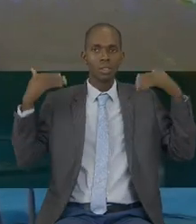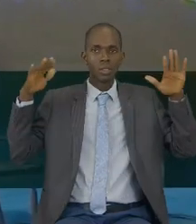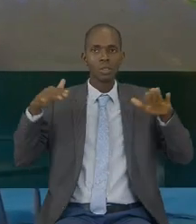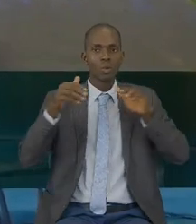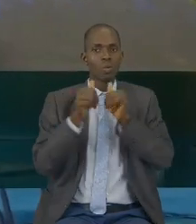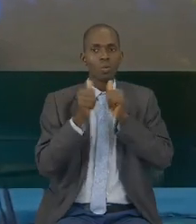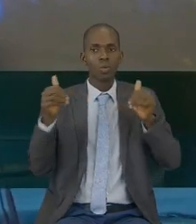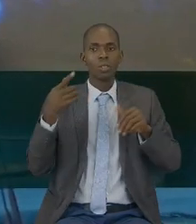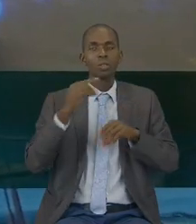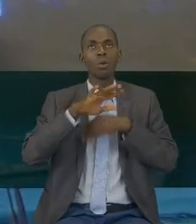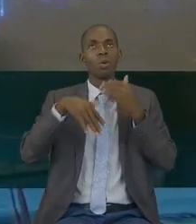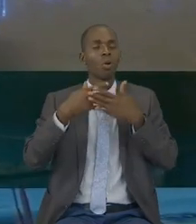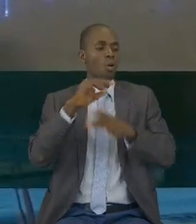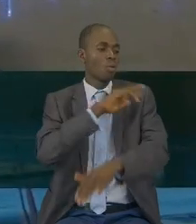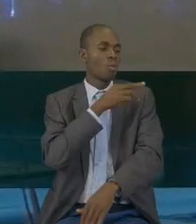without the Almighty